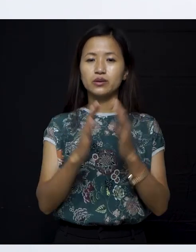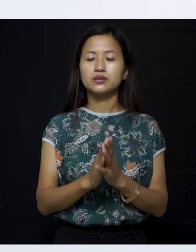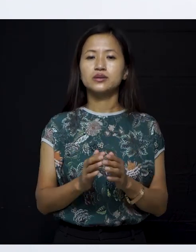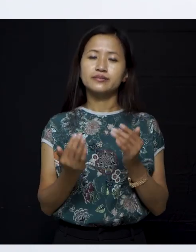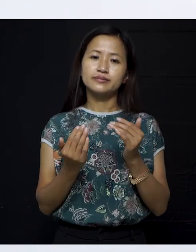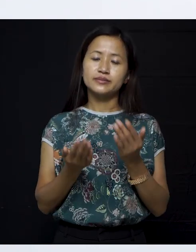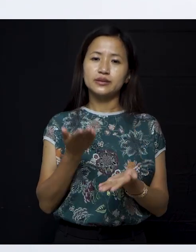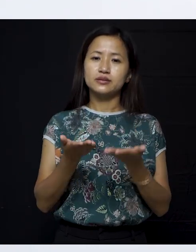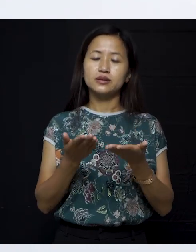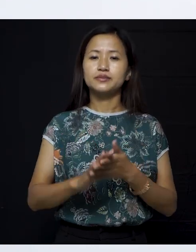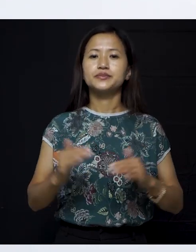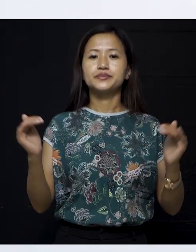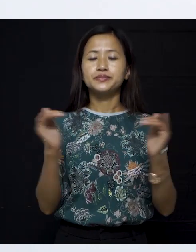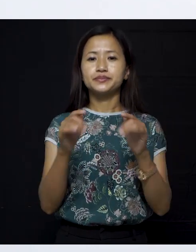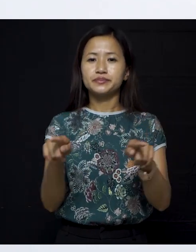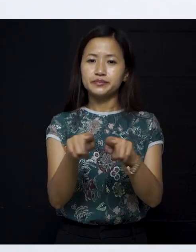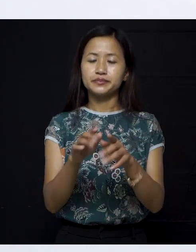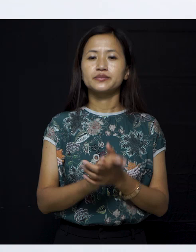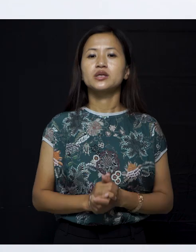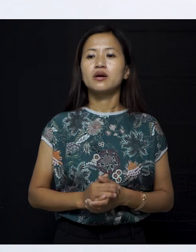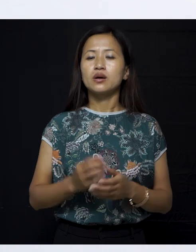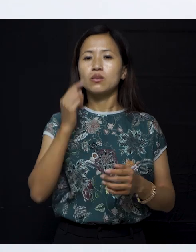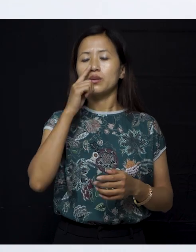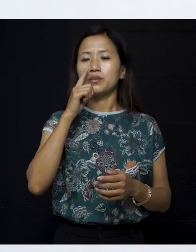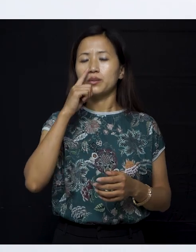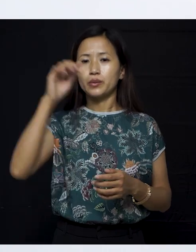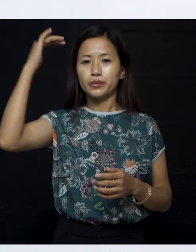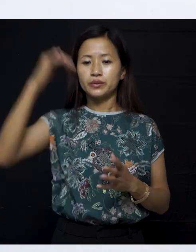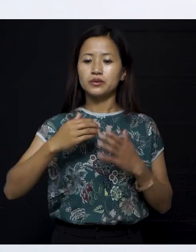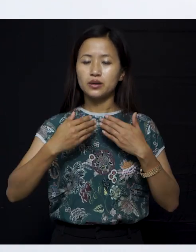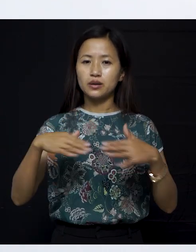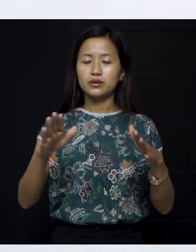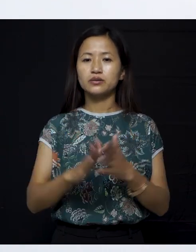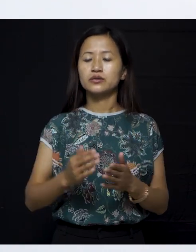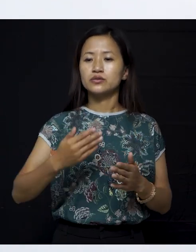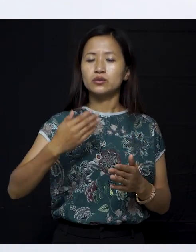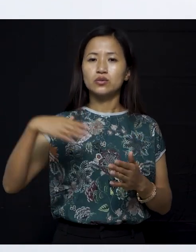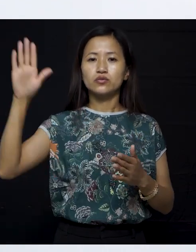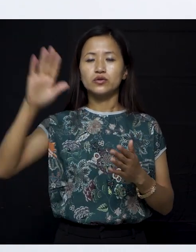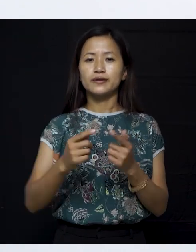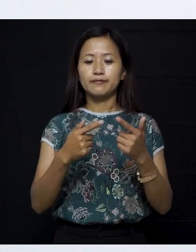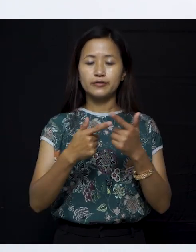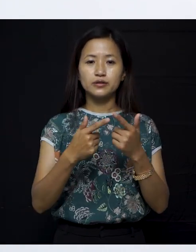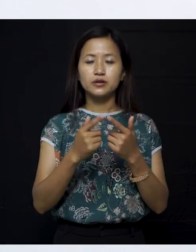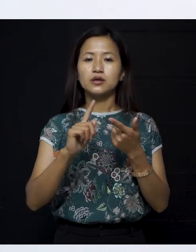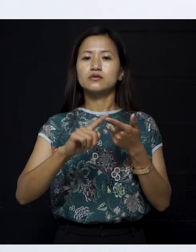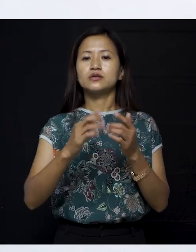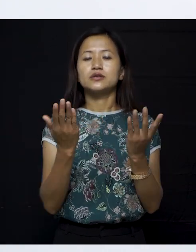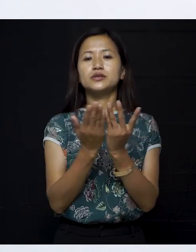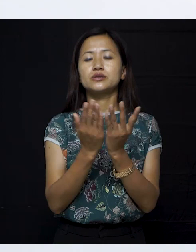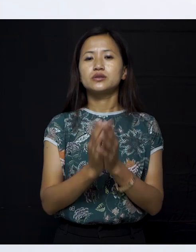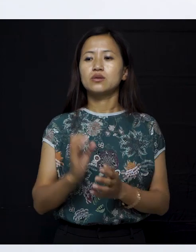work came up, then even the women were allowed to go for further education. Even the women also got